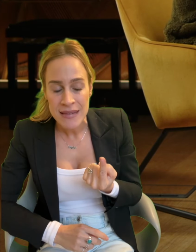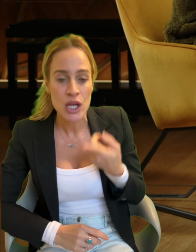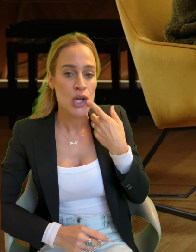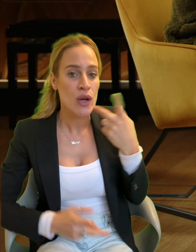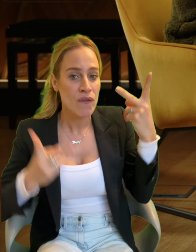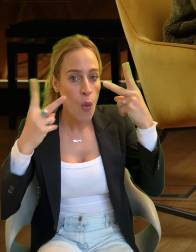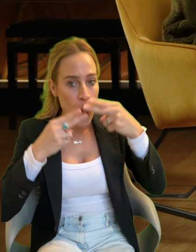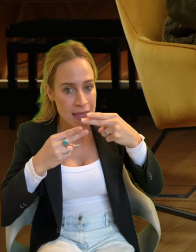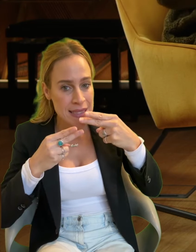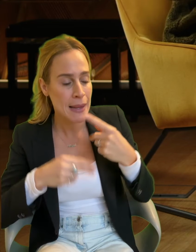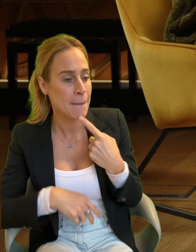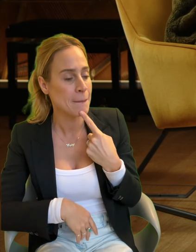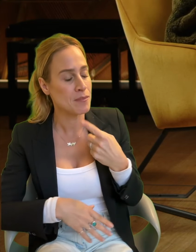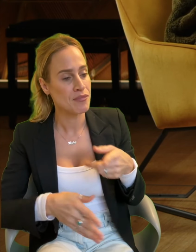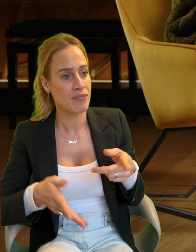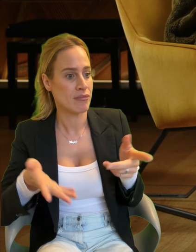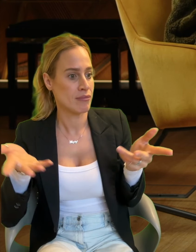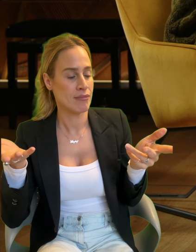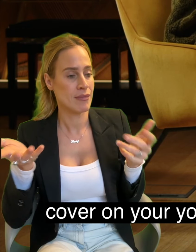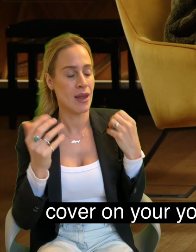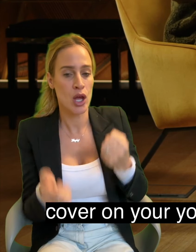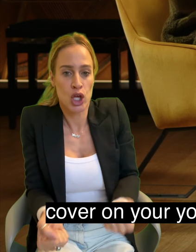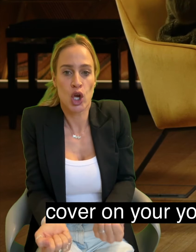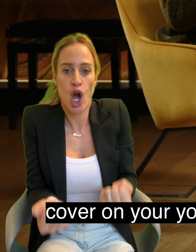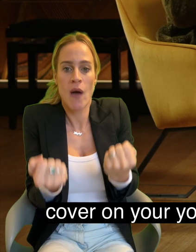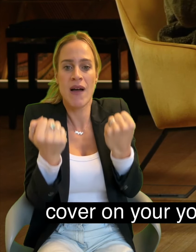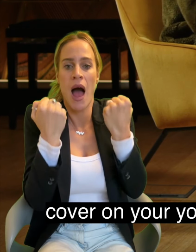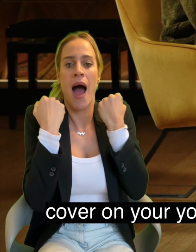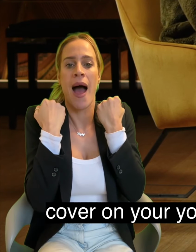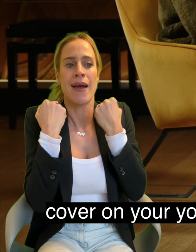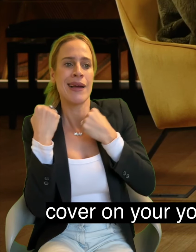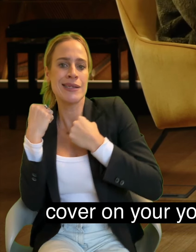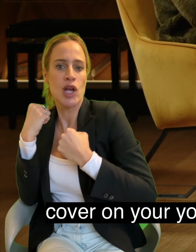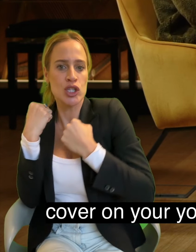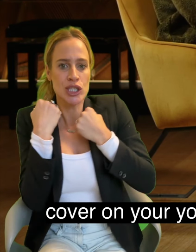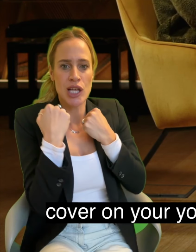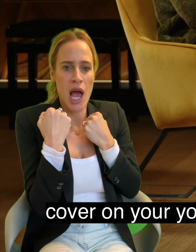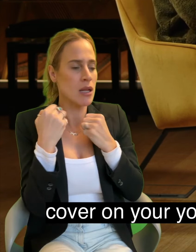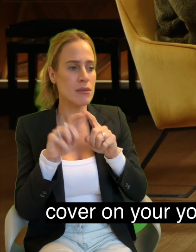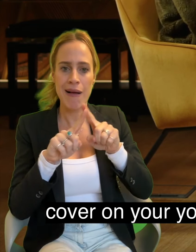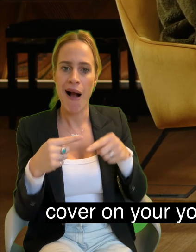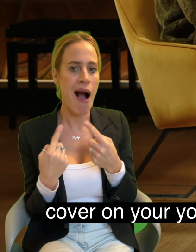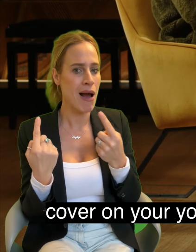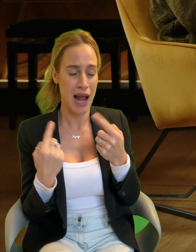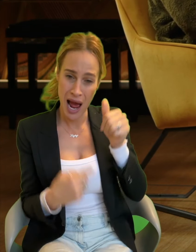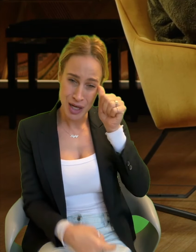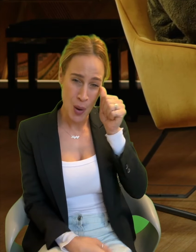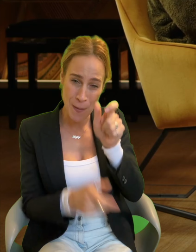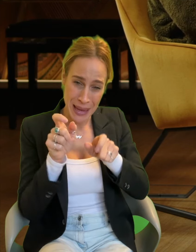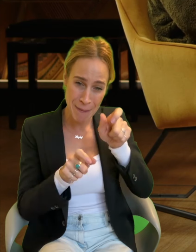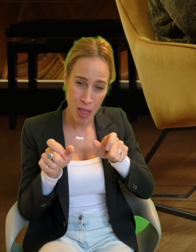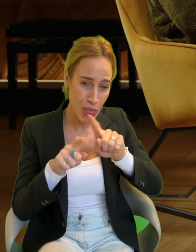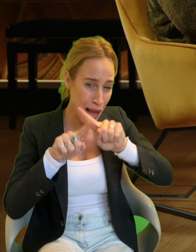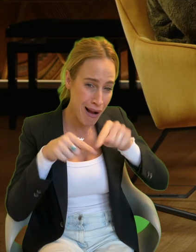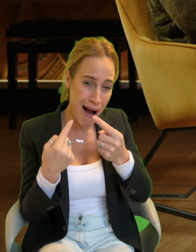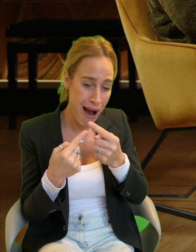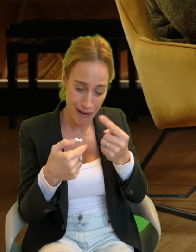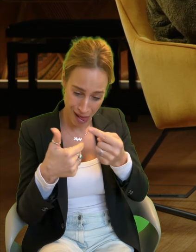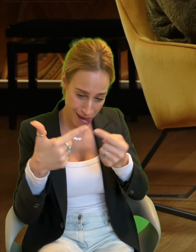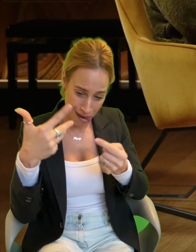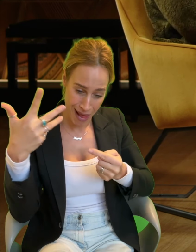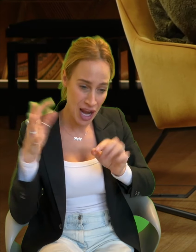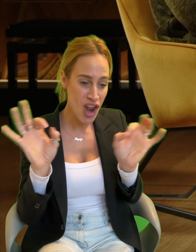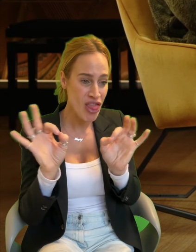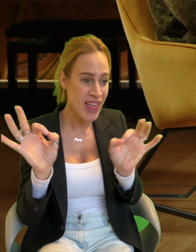sleep, what do? You put your cover on you. You can toss and turn in bed. I know people that can't do none of that. So a bad day for you